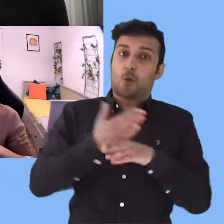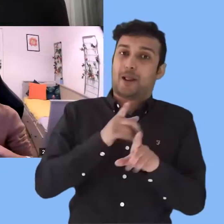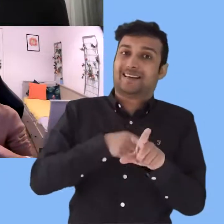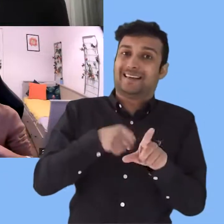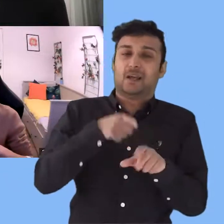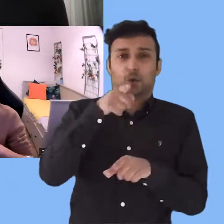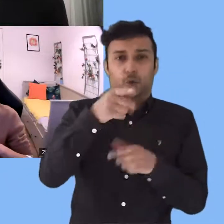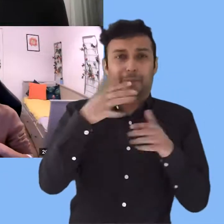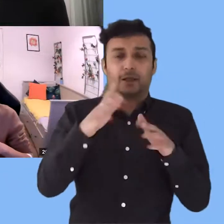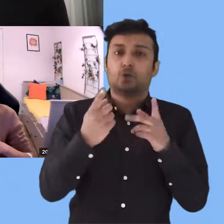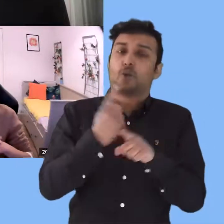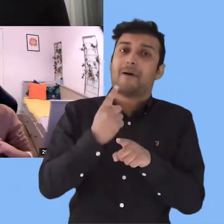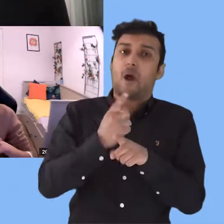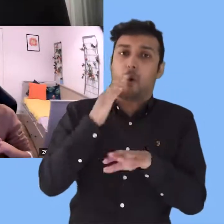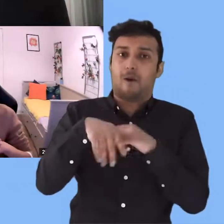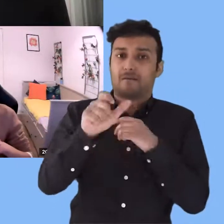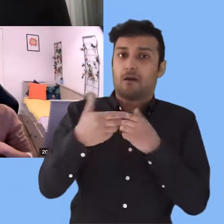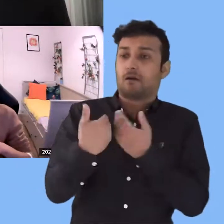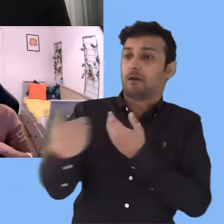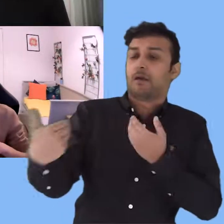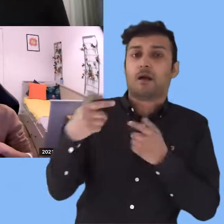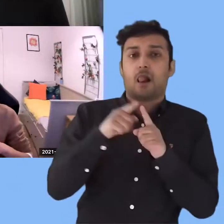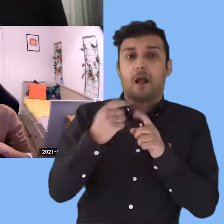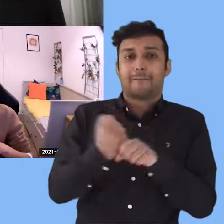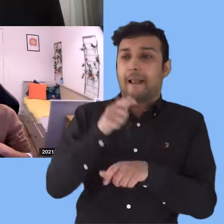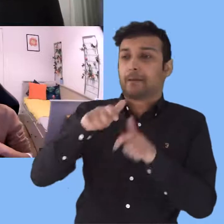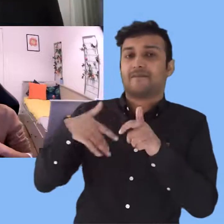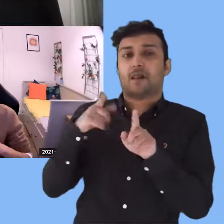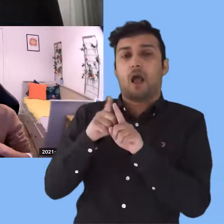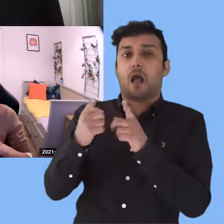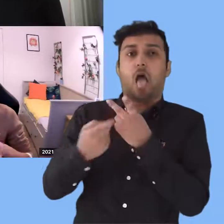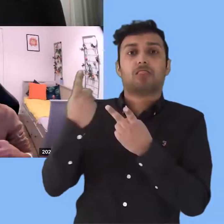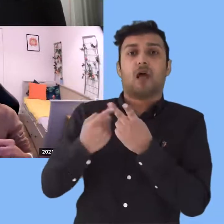of get your thoughts about that with relation